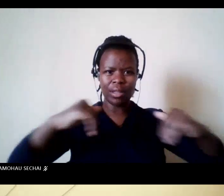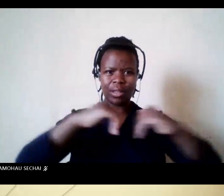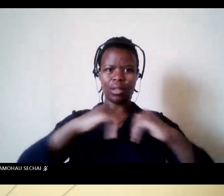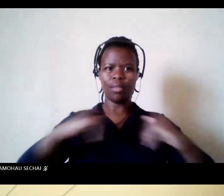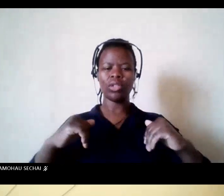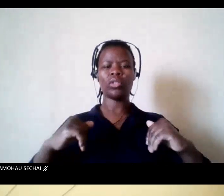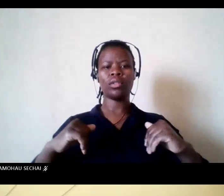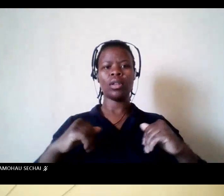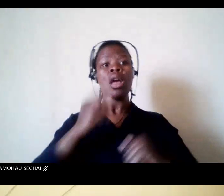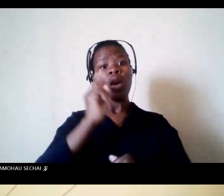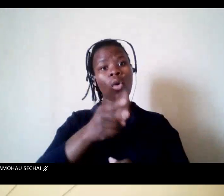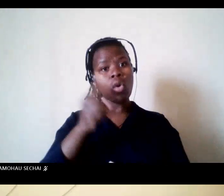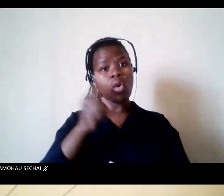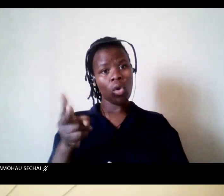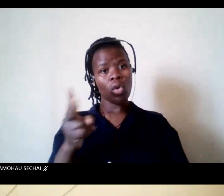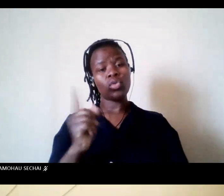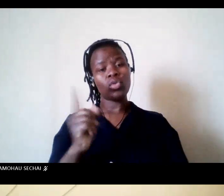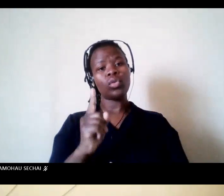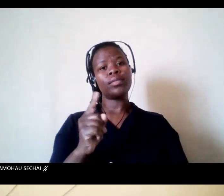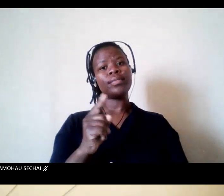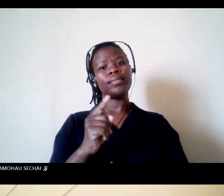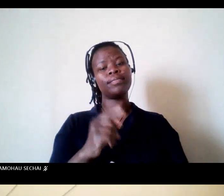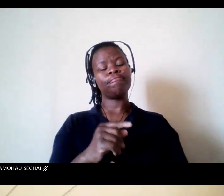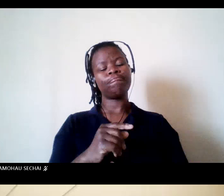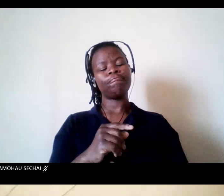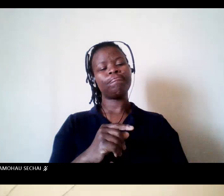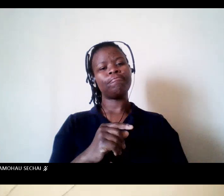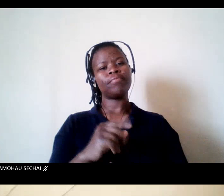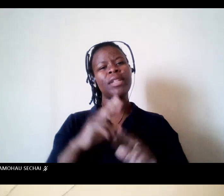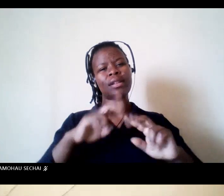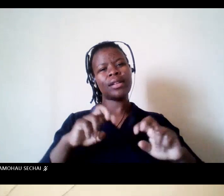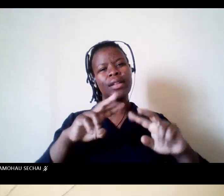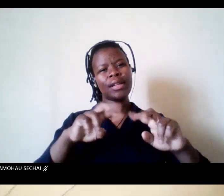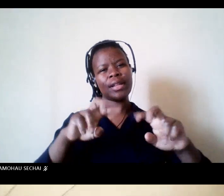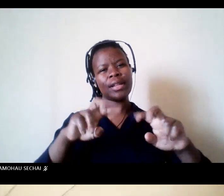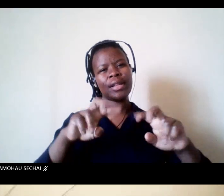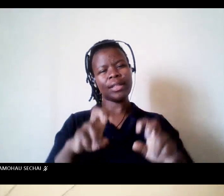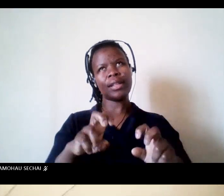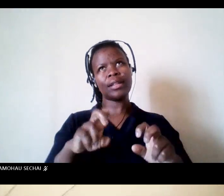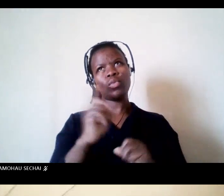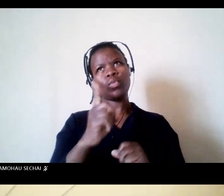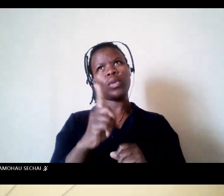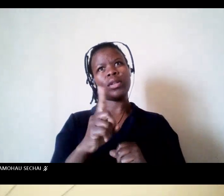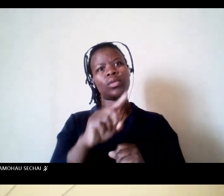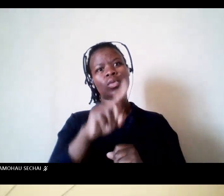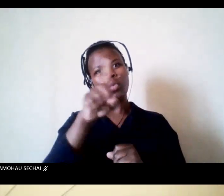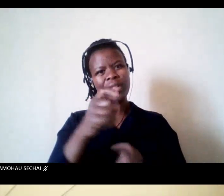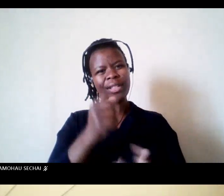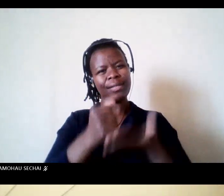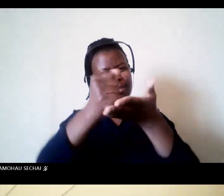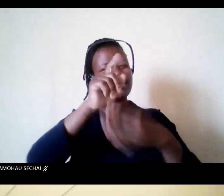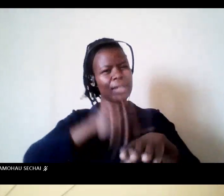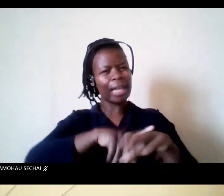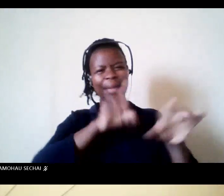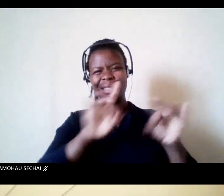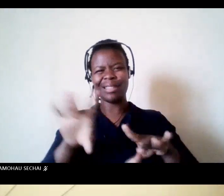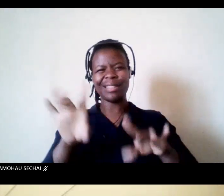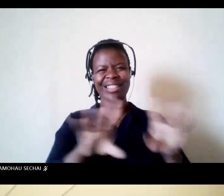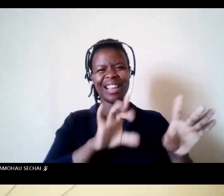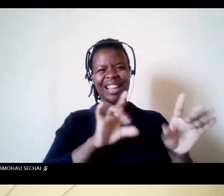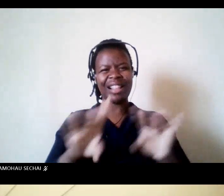And also, I think my overarching research question assisted me with this when I was struggling a bit, because I think